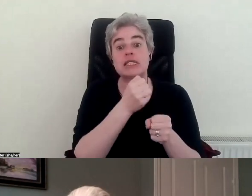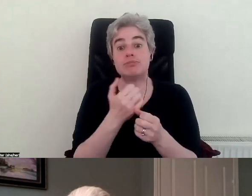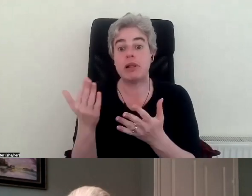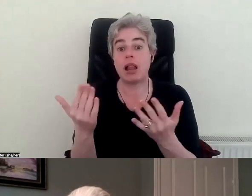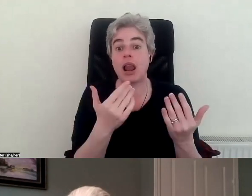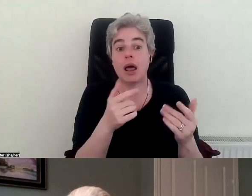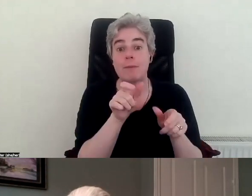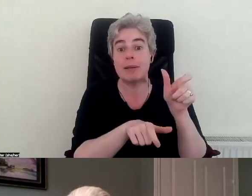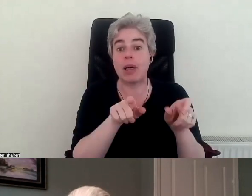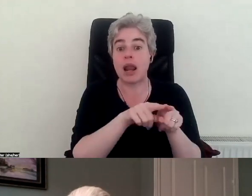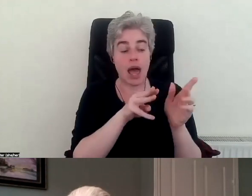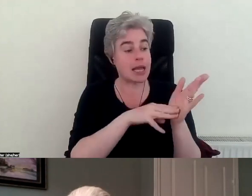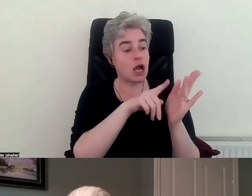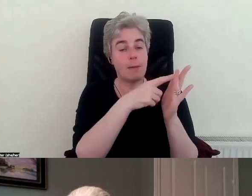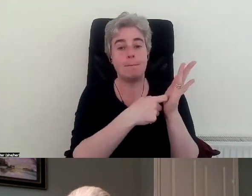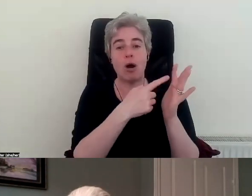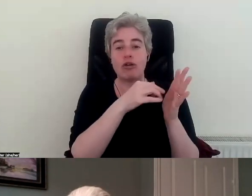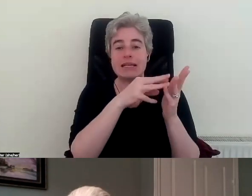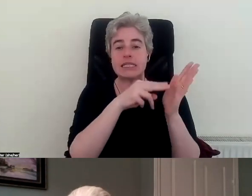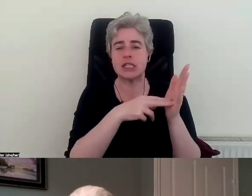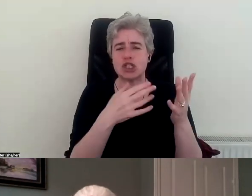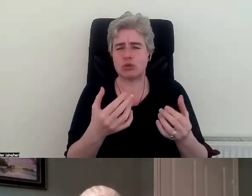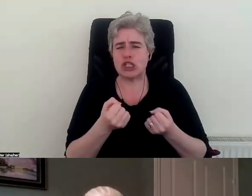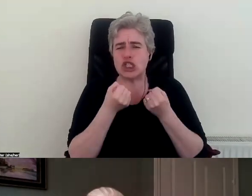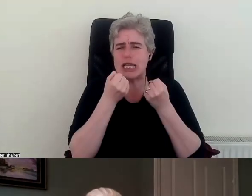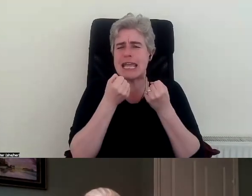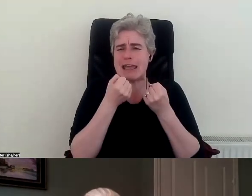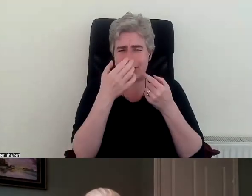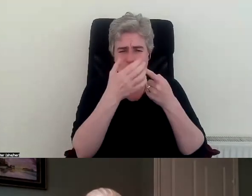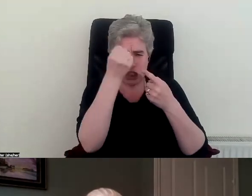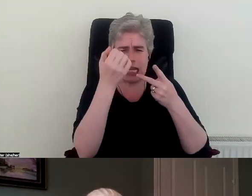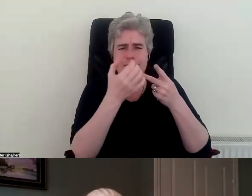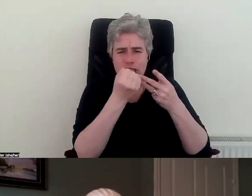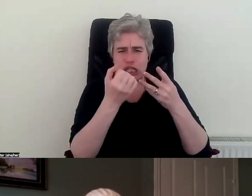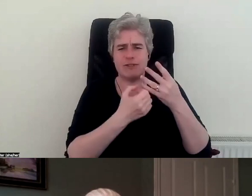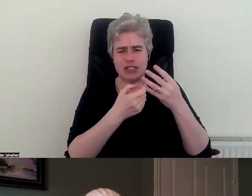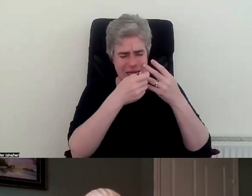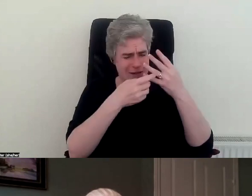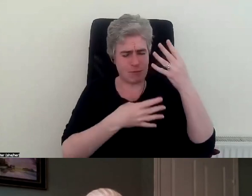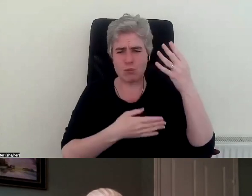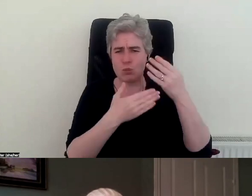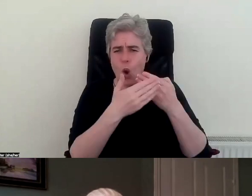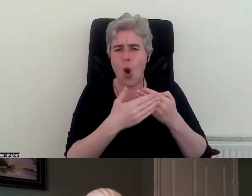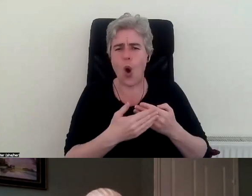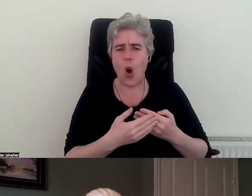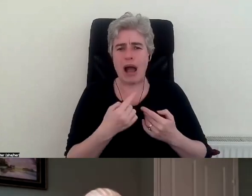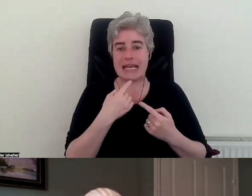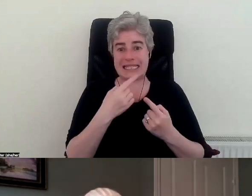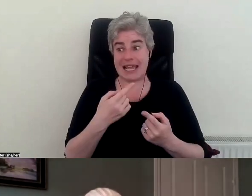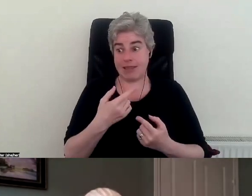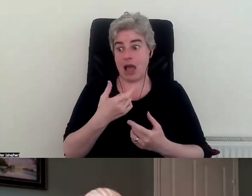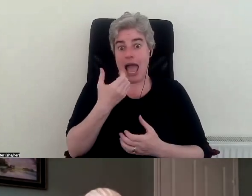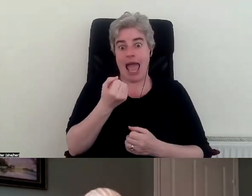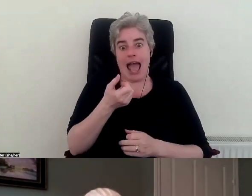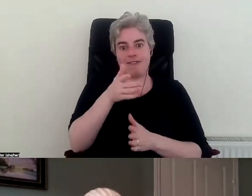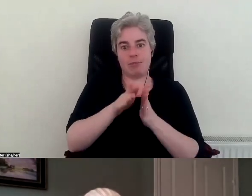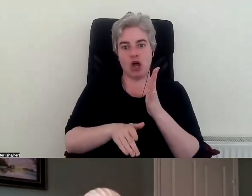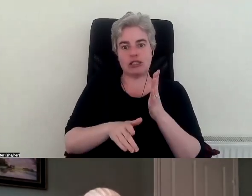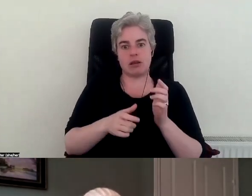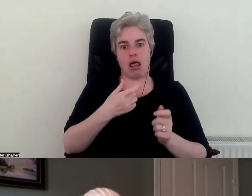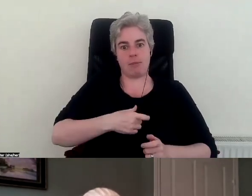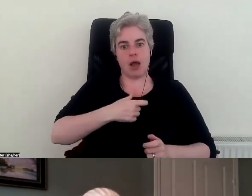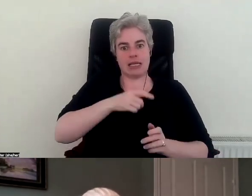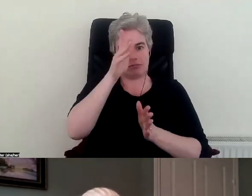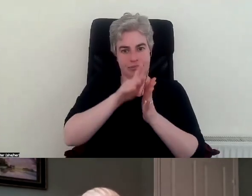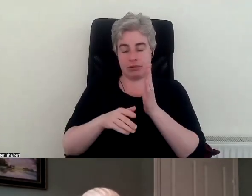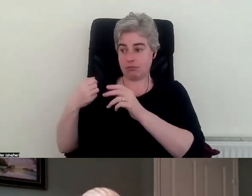Morrison to achieve so much more. And I say that with personal experience of